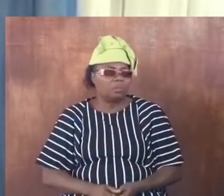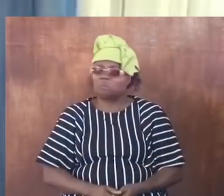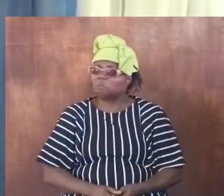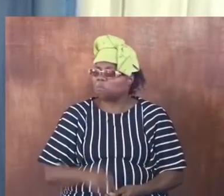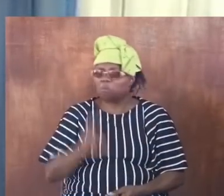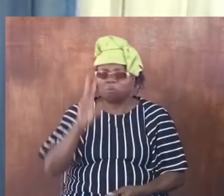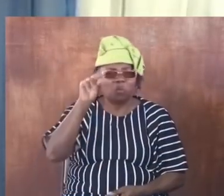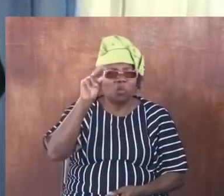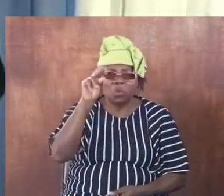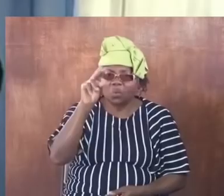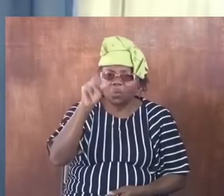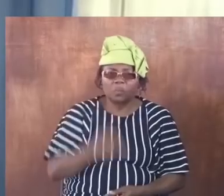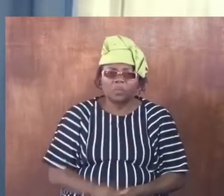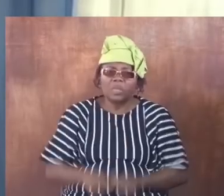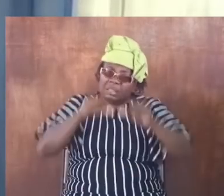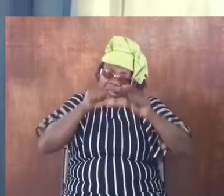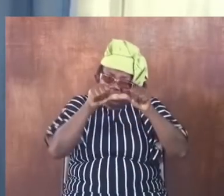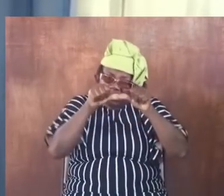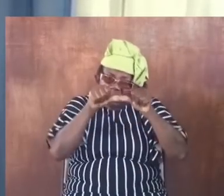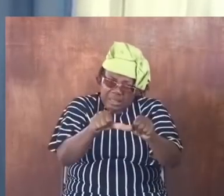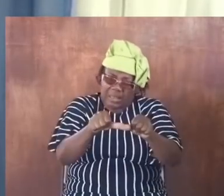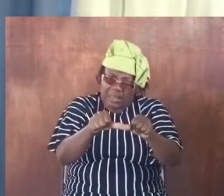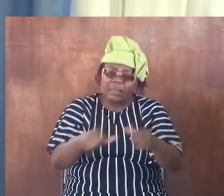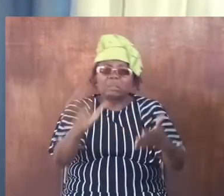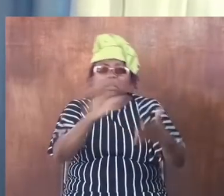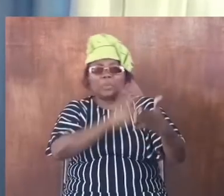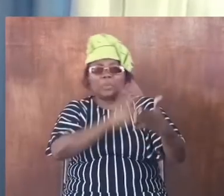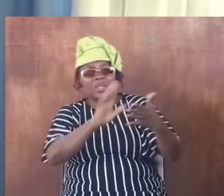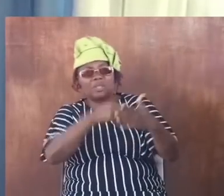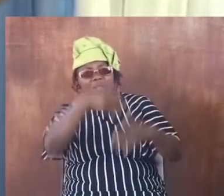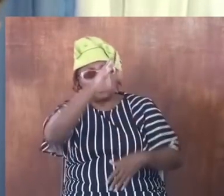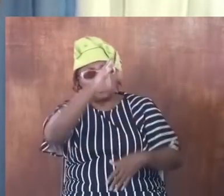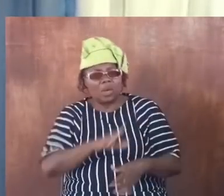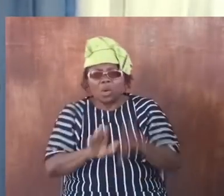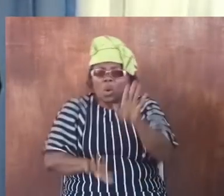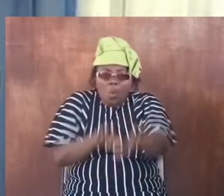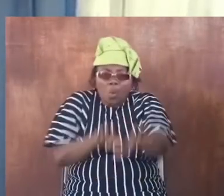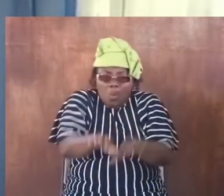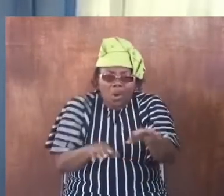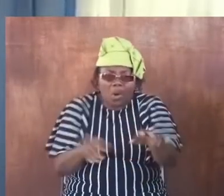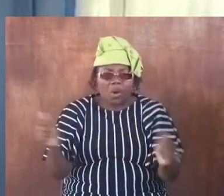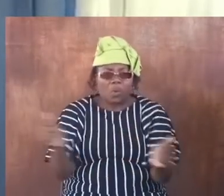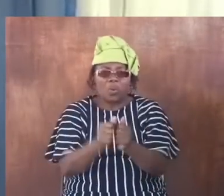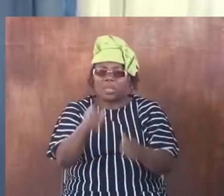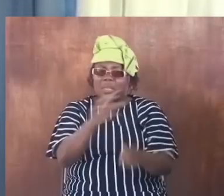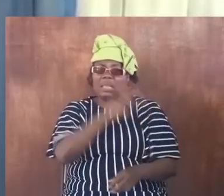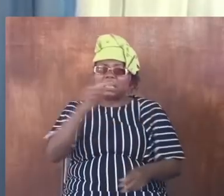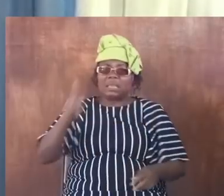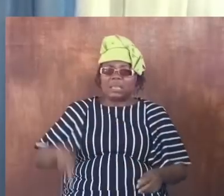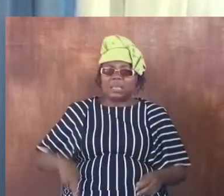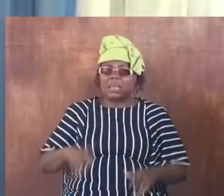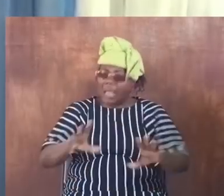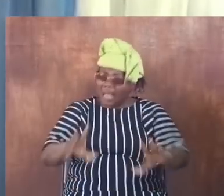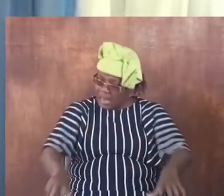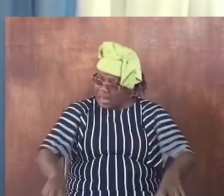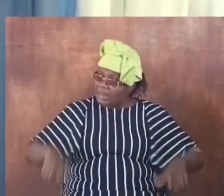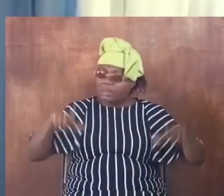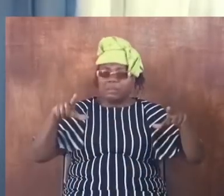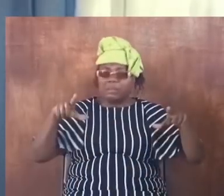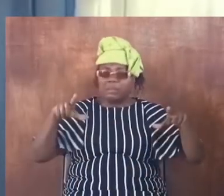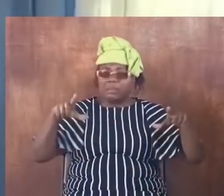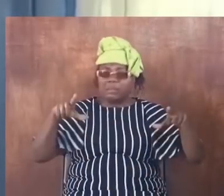it. Stay in the presence of God. Walk with the King. Love the Lord with all of your